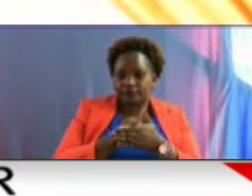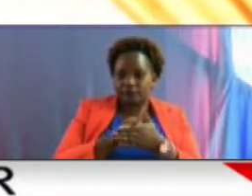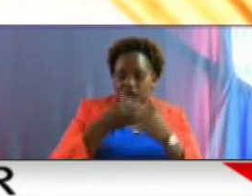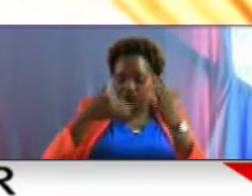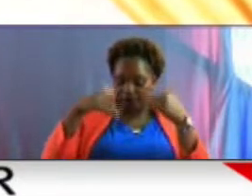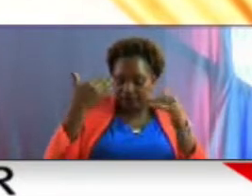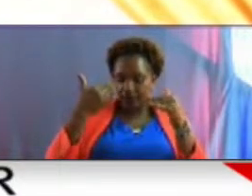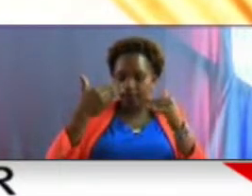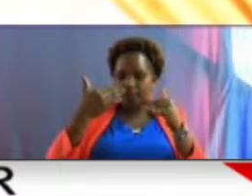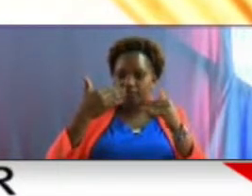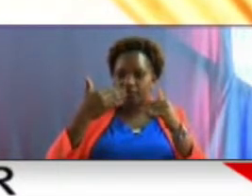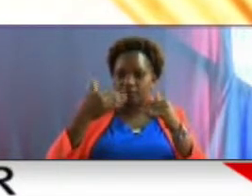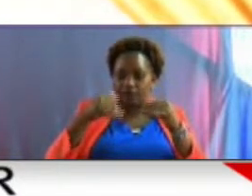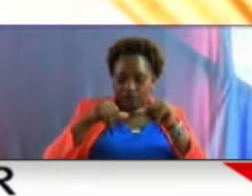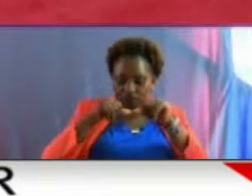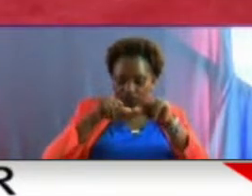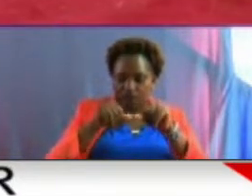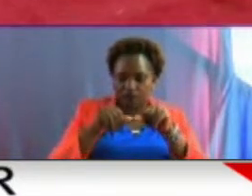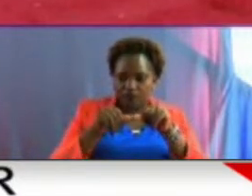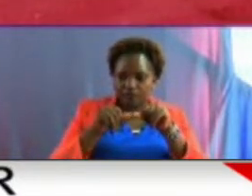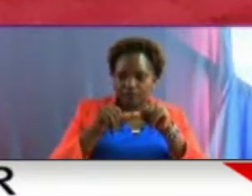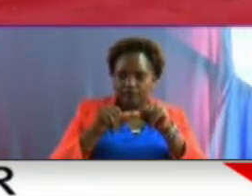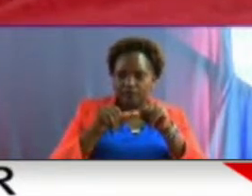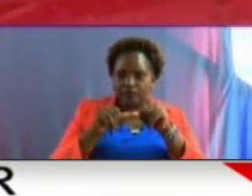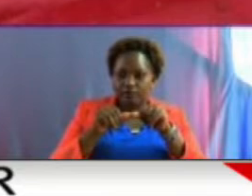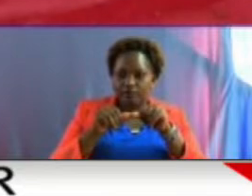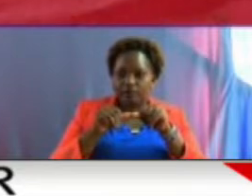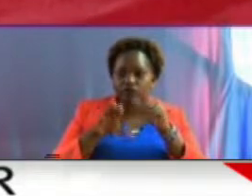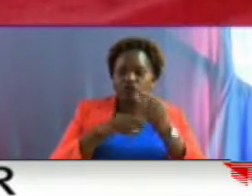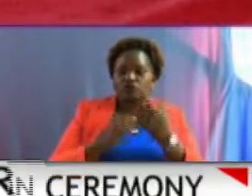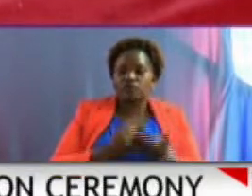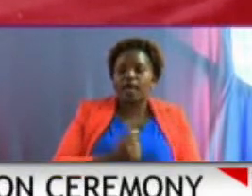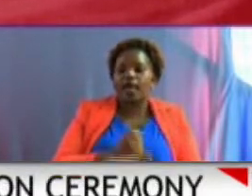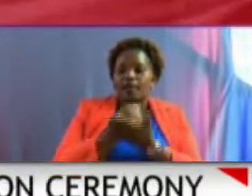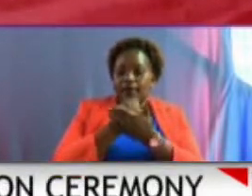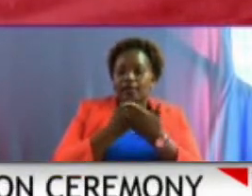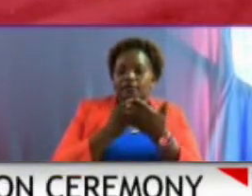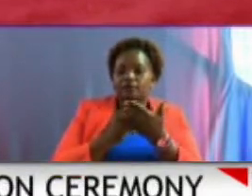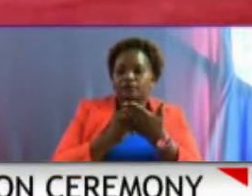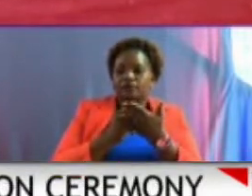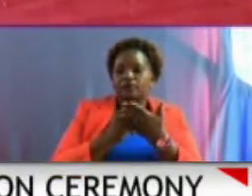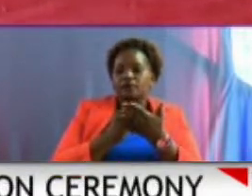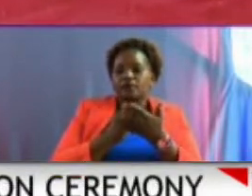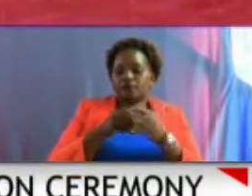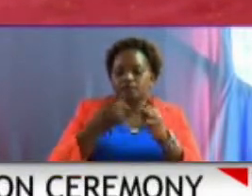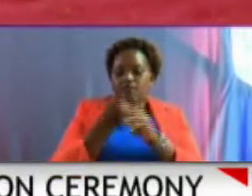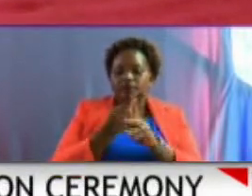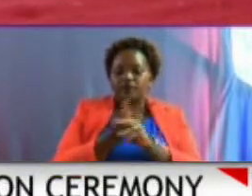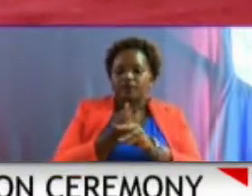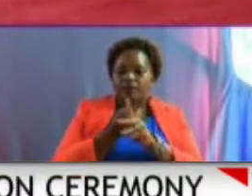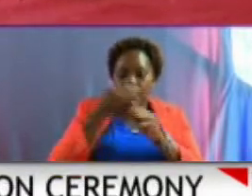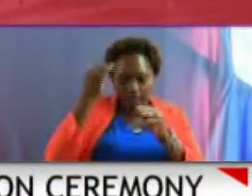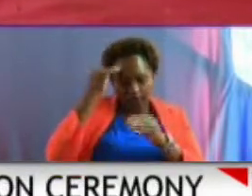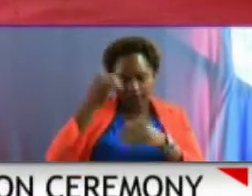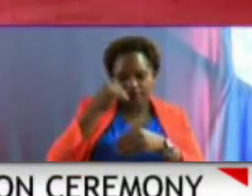cascades performance contracting to facilities, heads of departments and individual